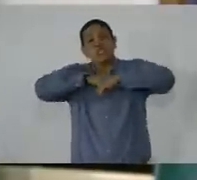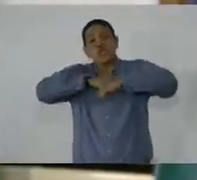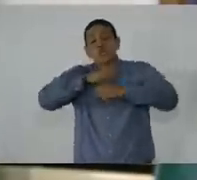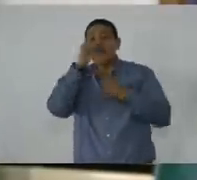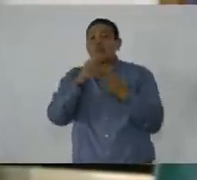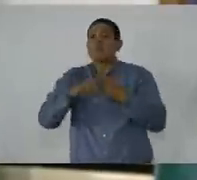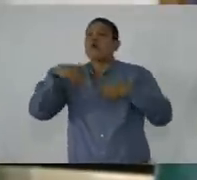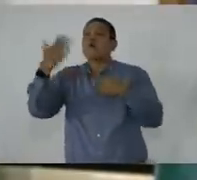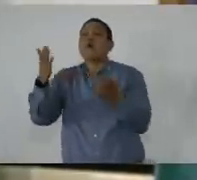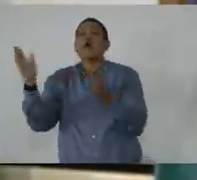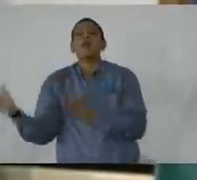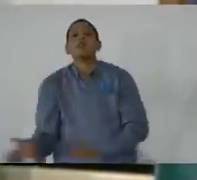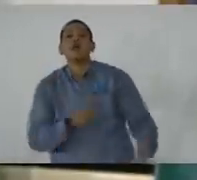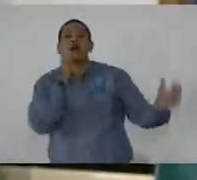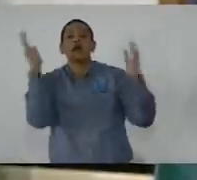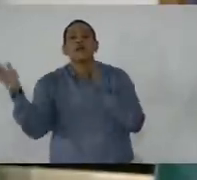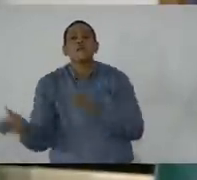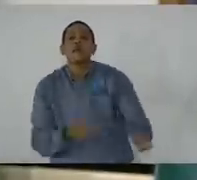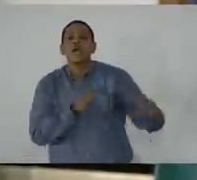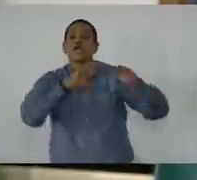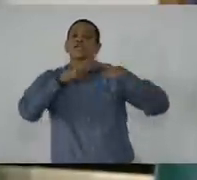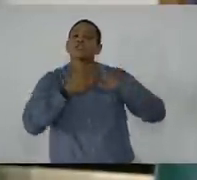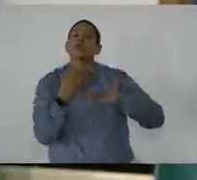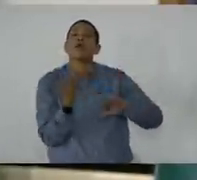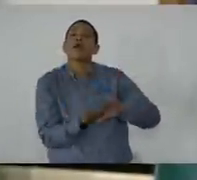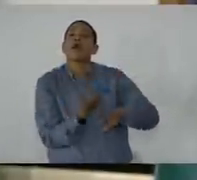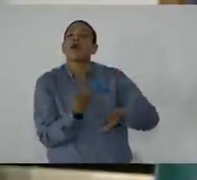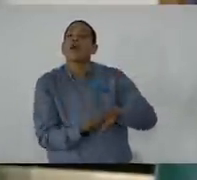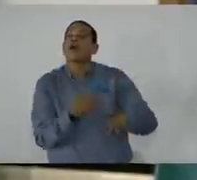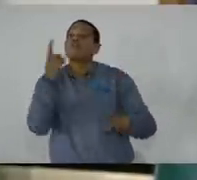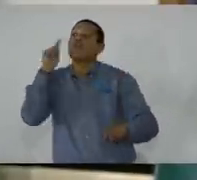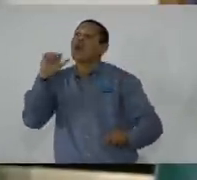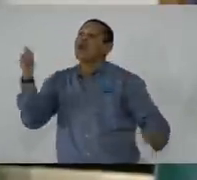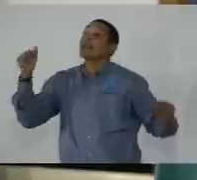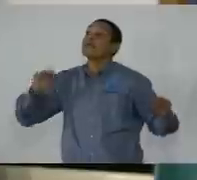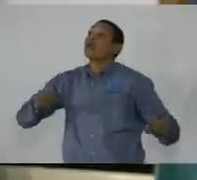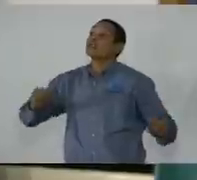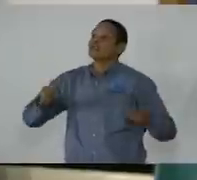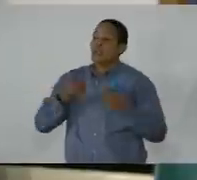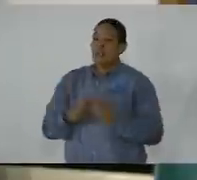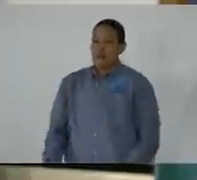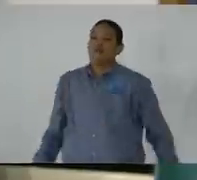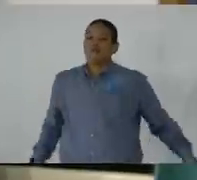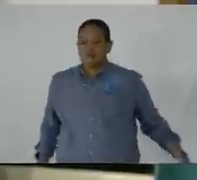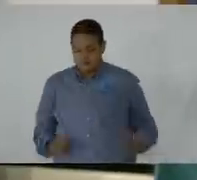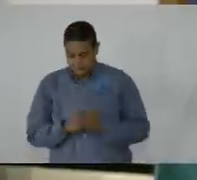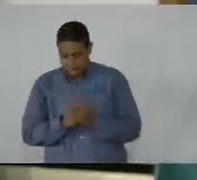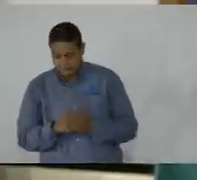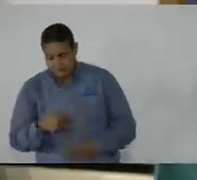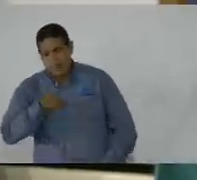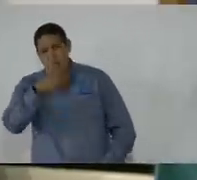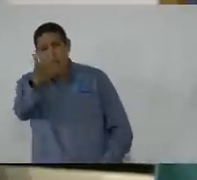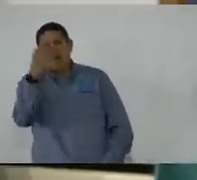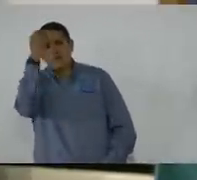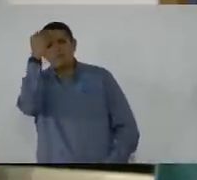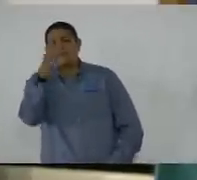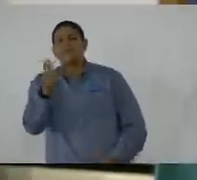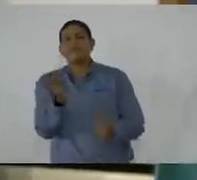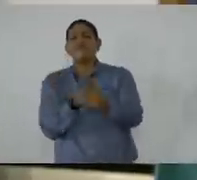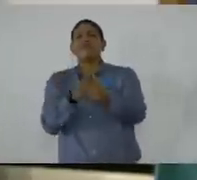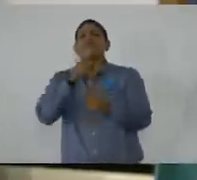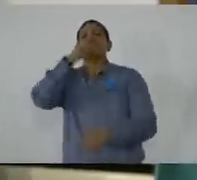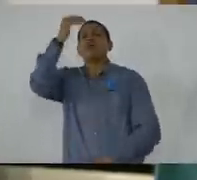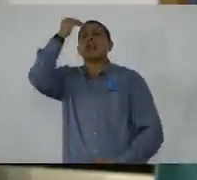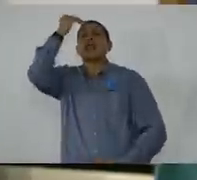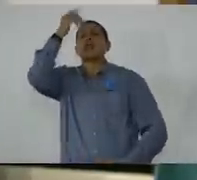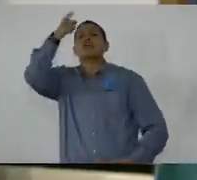to prepare our country for any potential fallout. I want, Madam Speaker, to firstly acknowledge